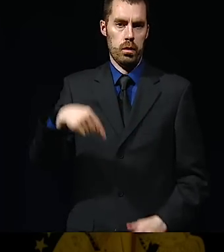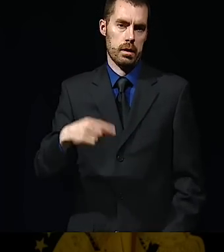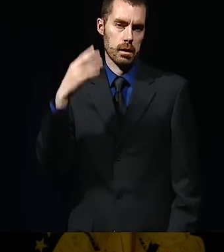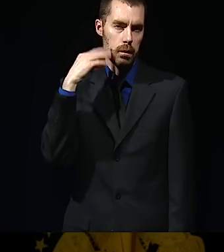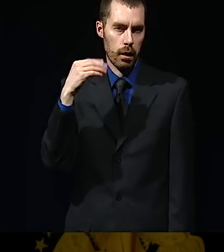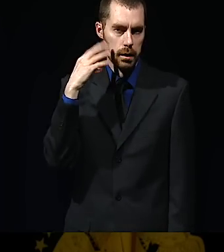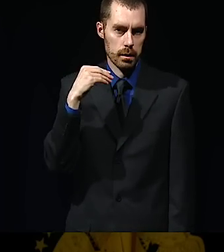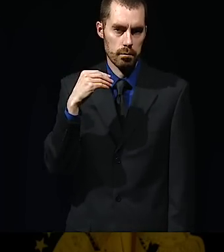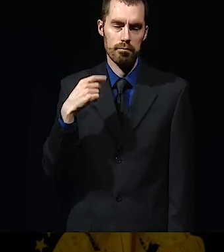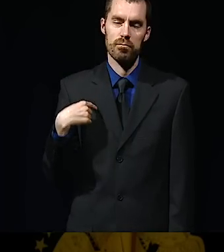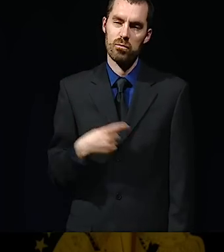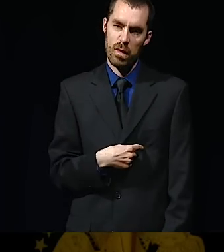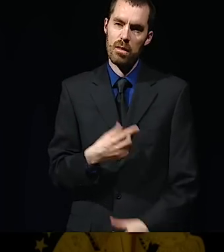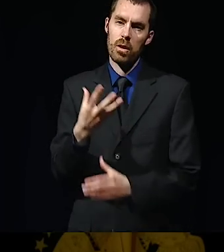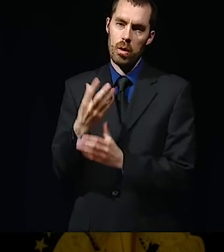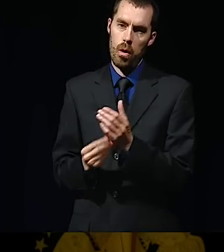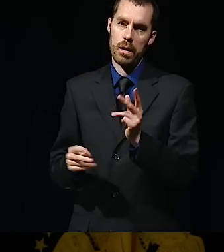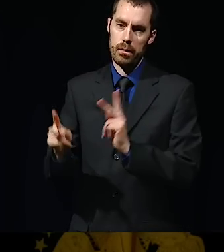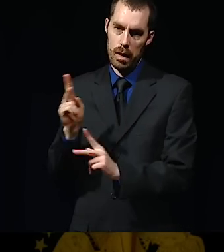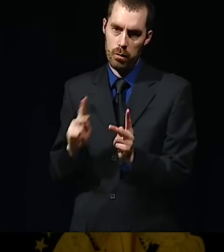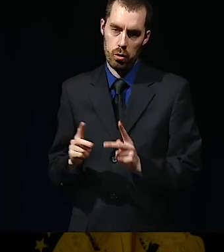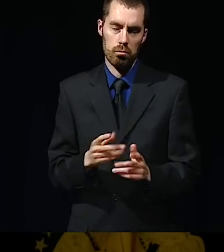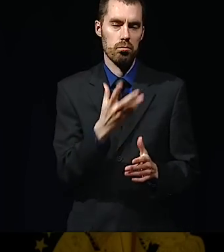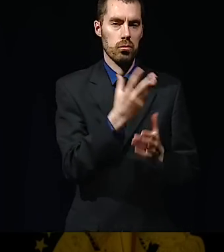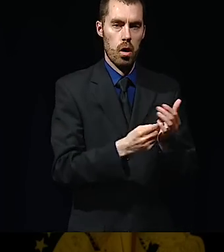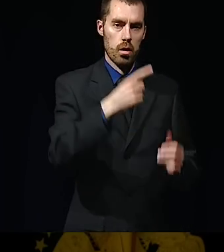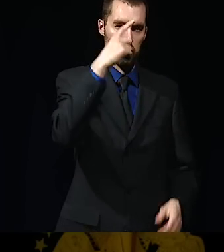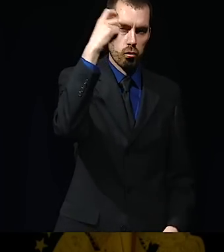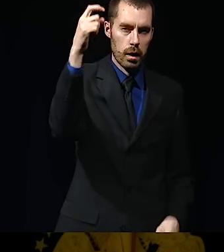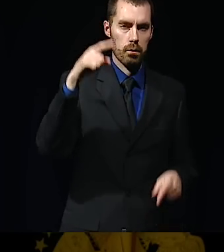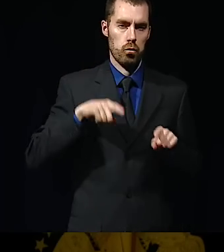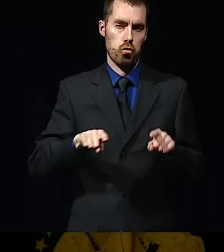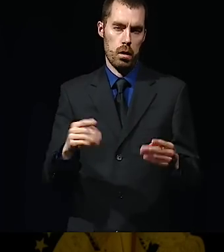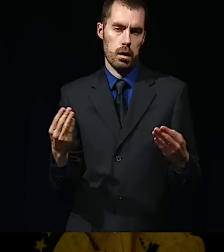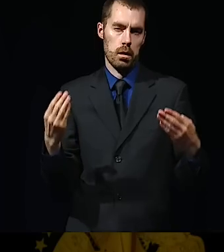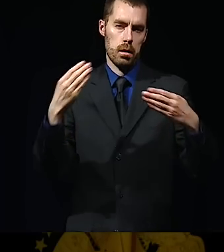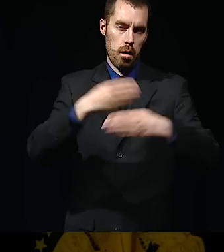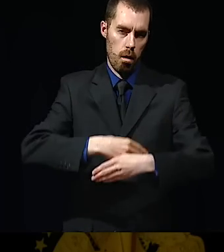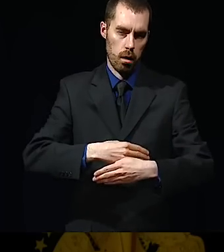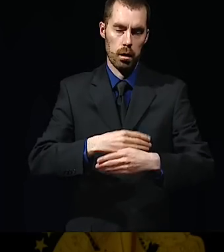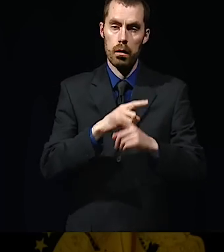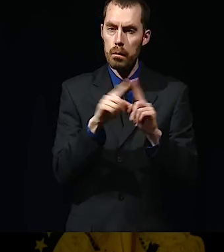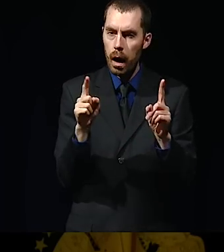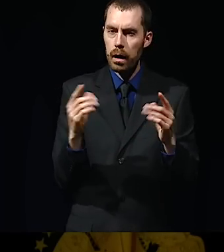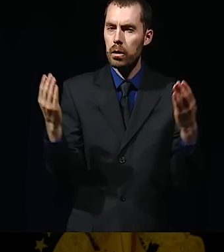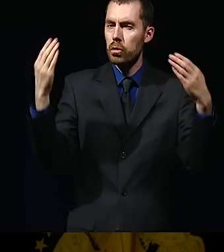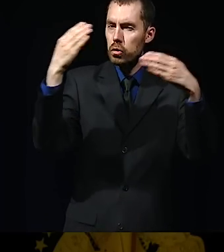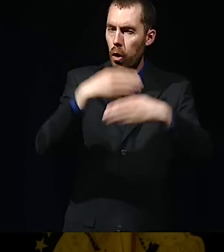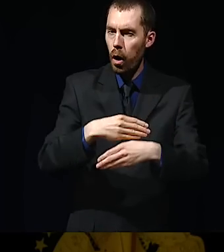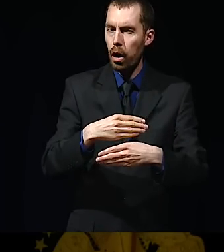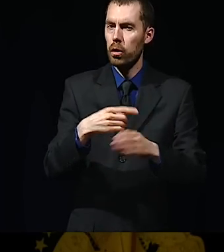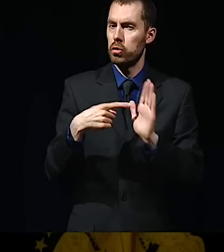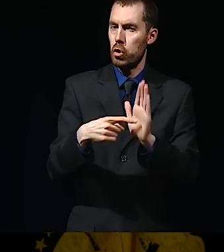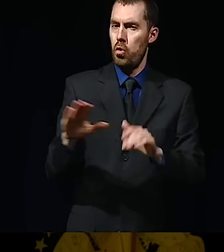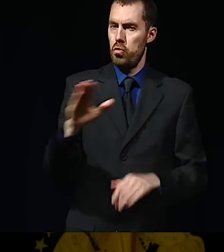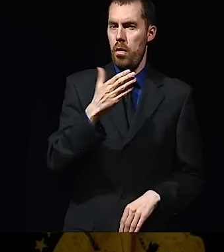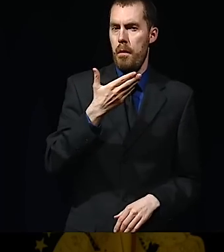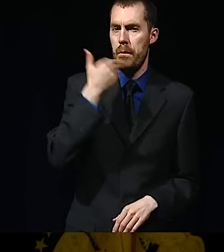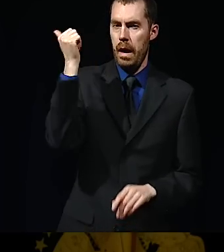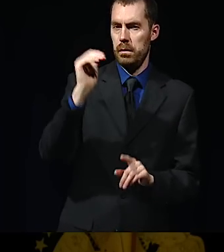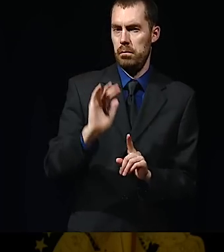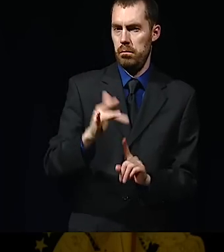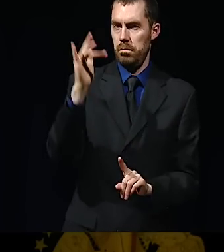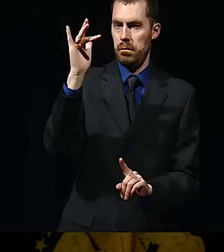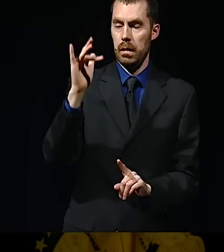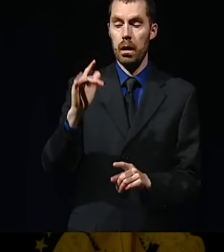this. We have lost people and dreams during this darkness, but the darkness is when your best comes out. It is not when things